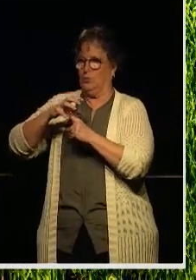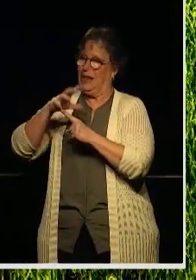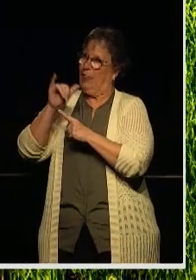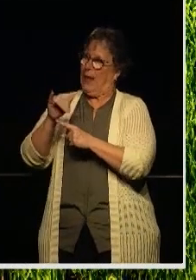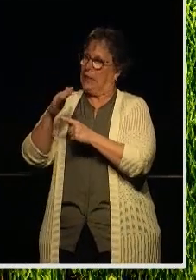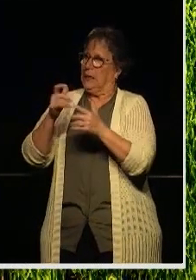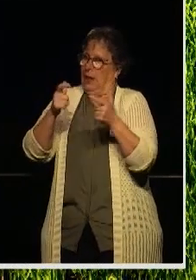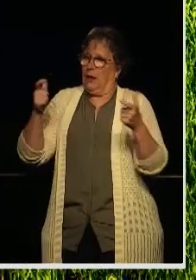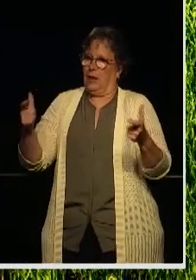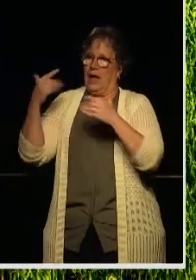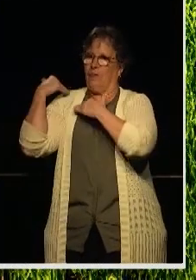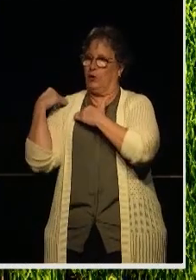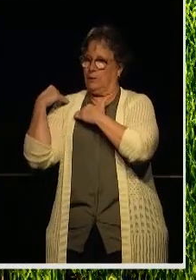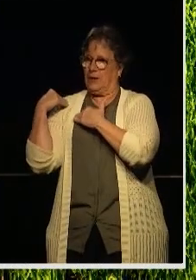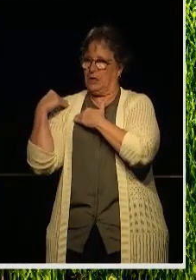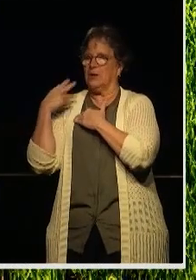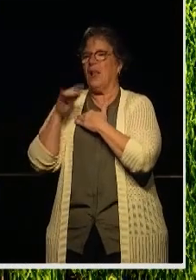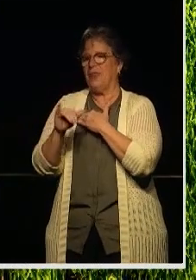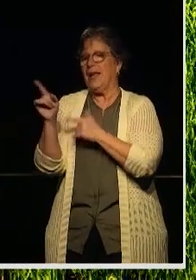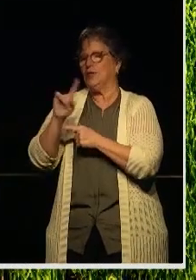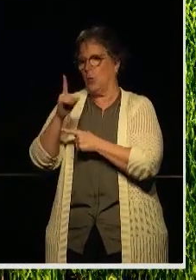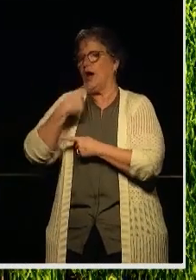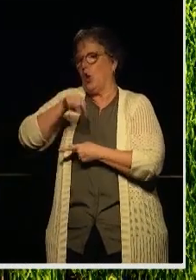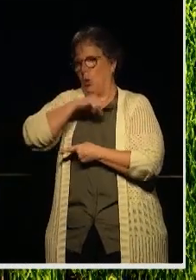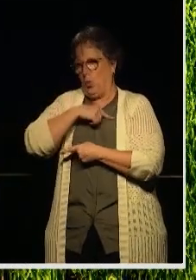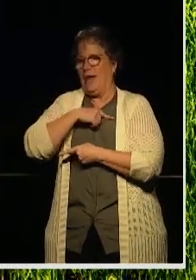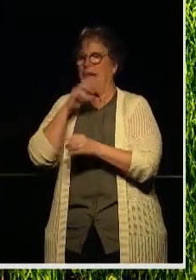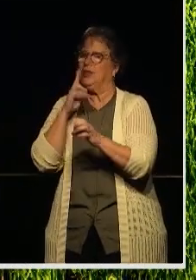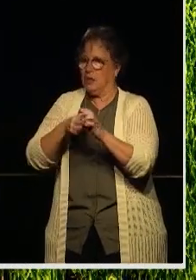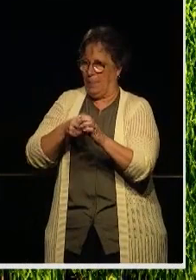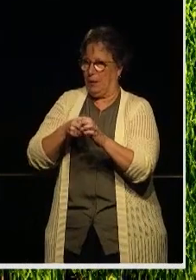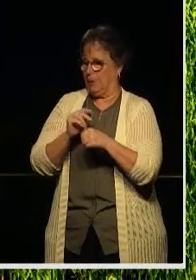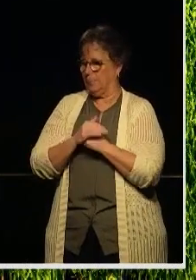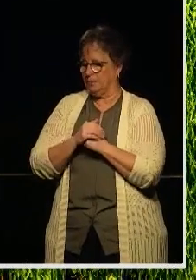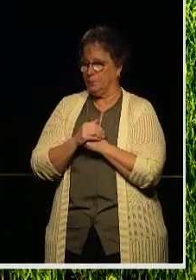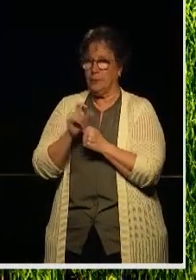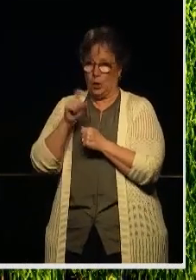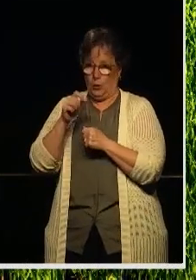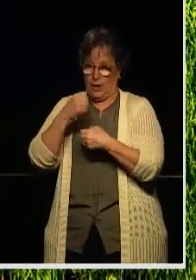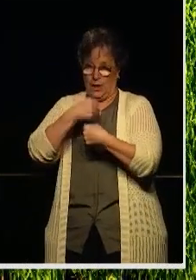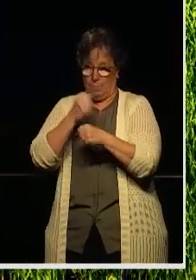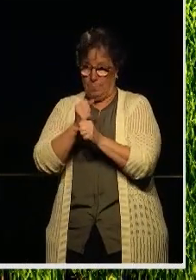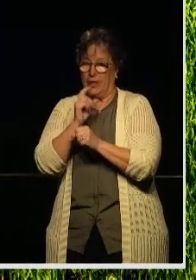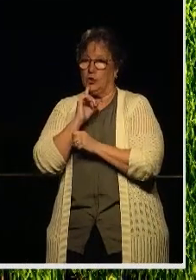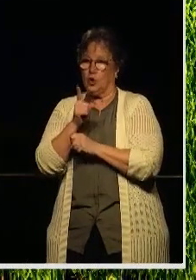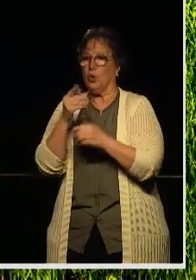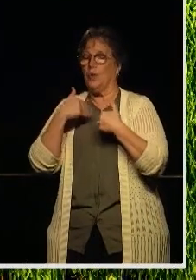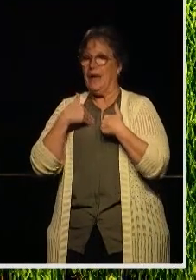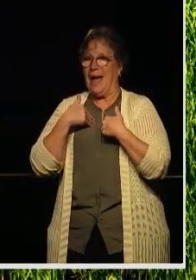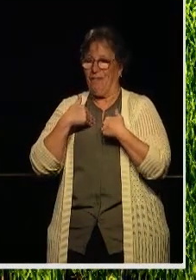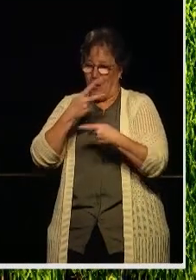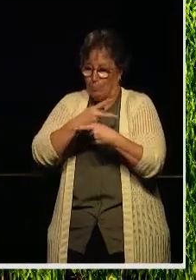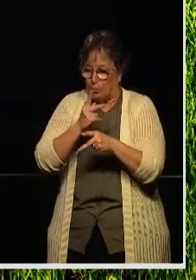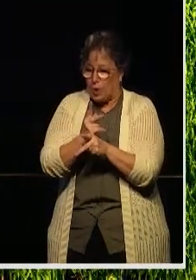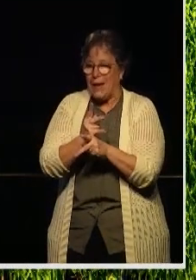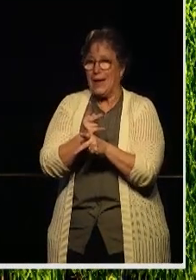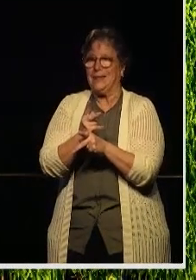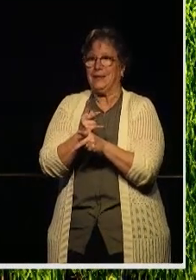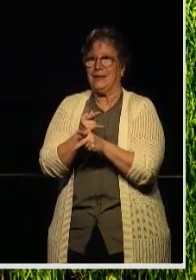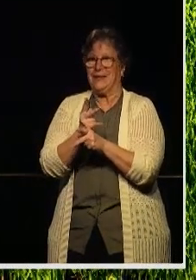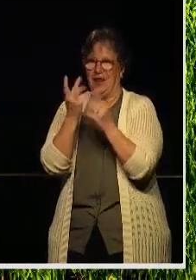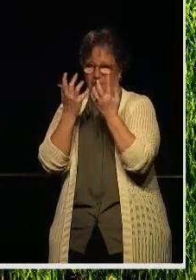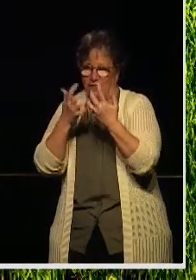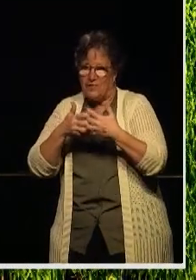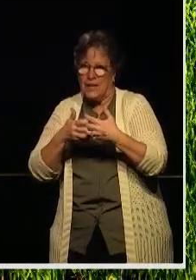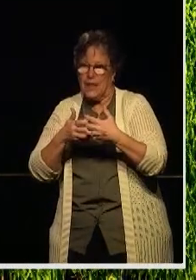carry, and that's exactly where MycoLogic steps in. So we need to make sure we have product market fit, right? Well, this